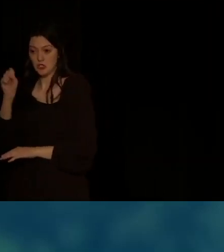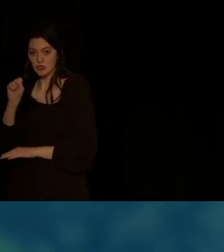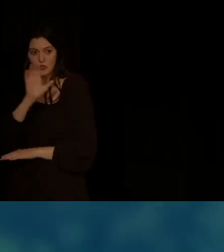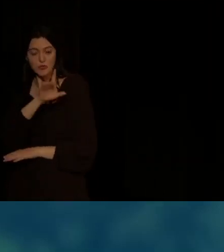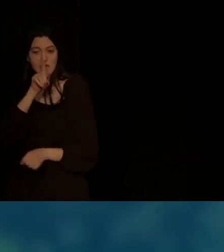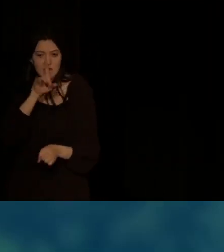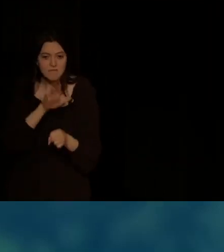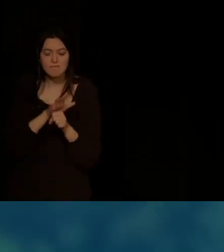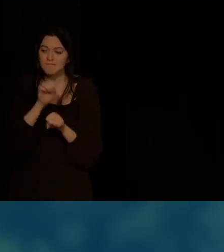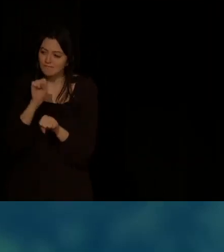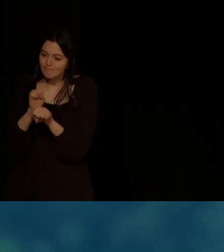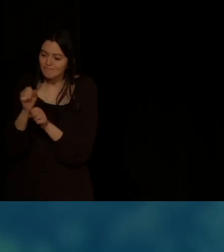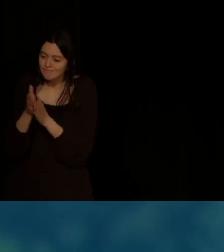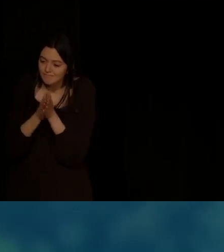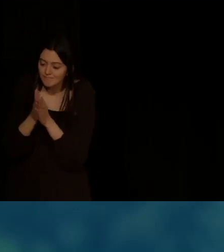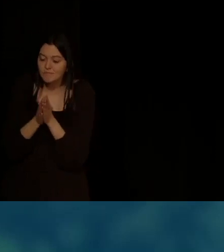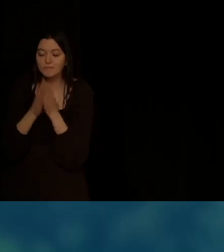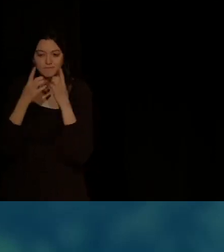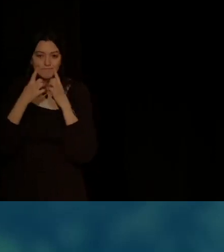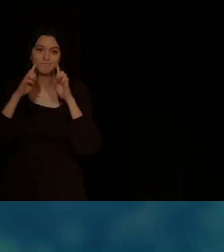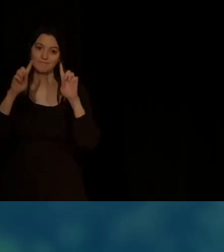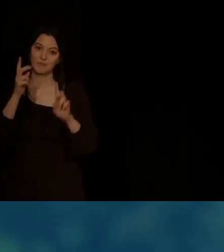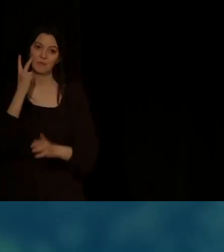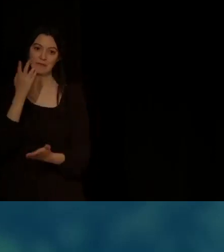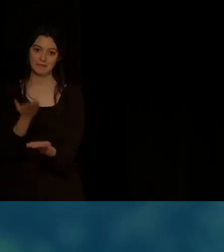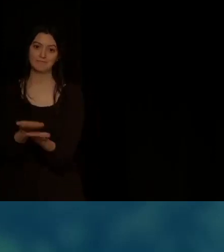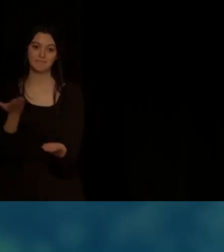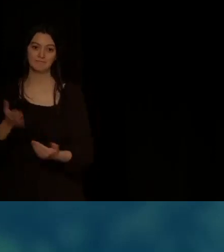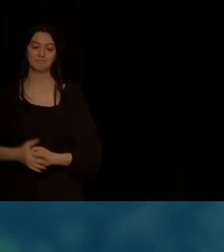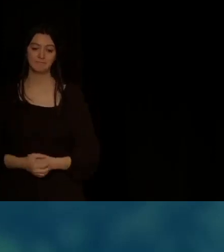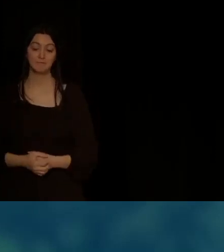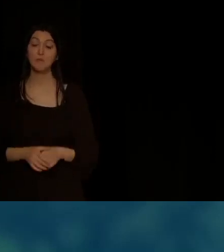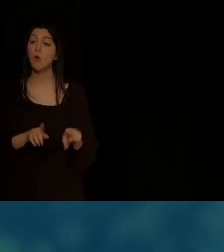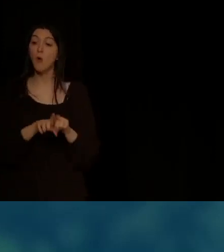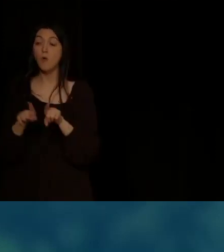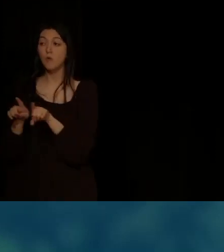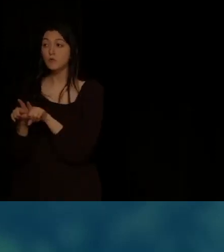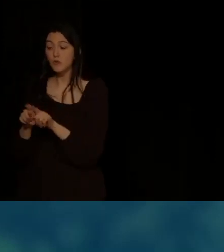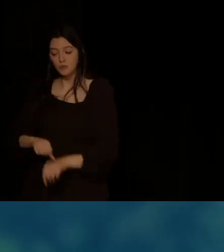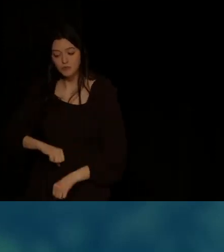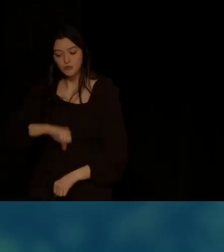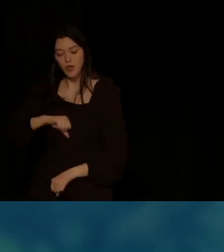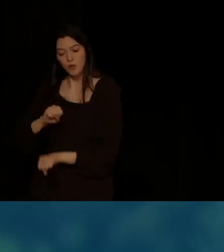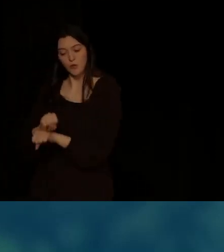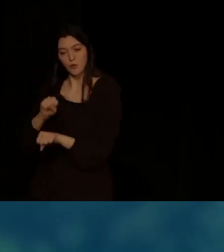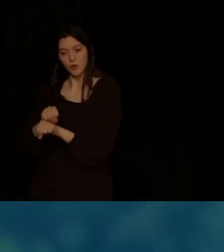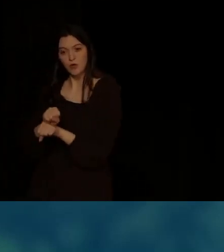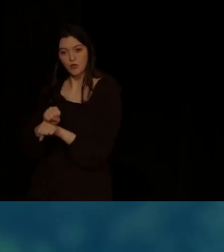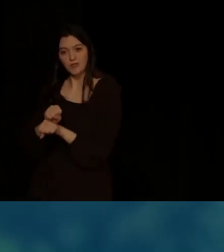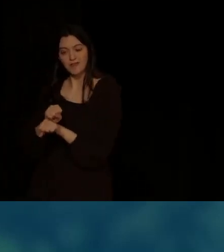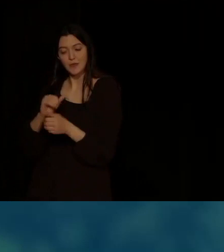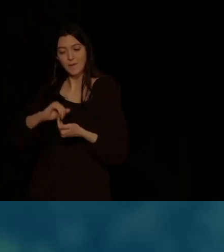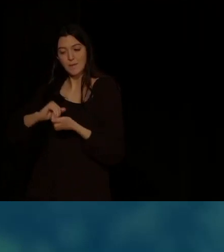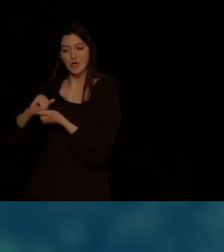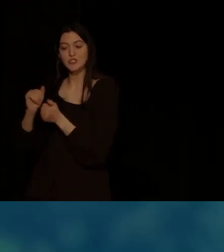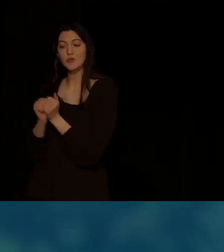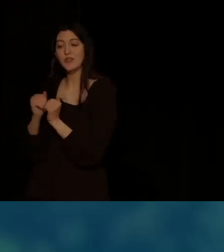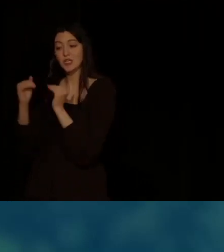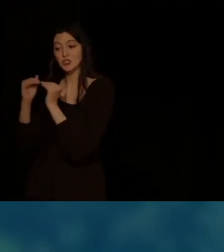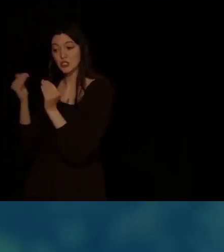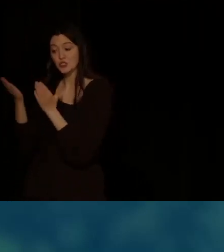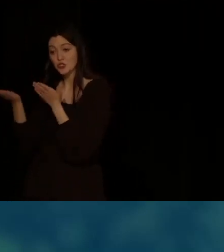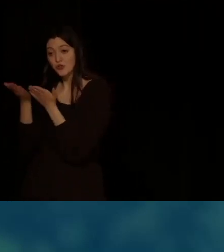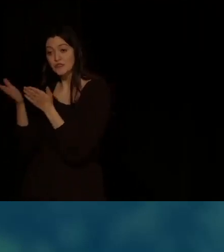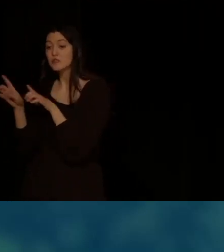and hard work is paying off. We're also proud of the work being done in the partnership between Justice Services